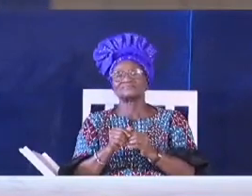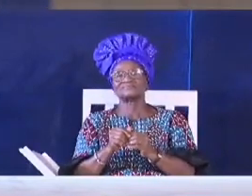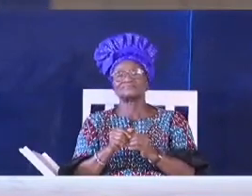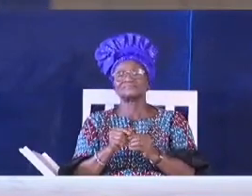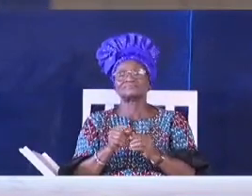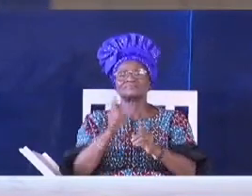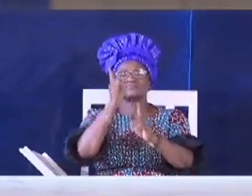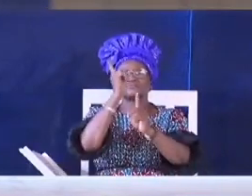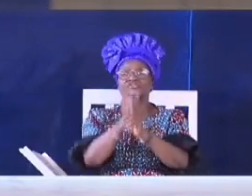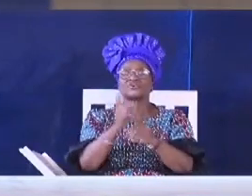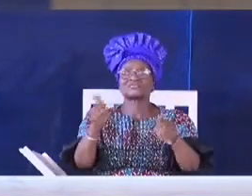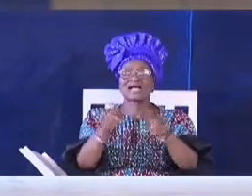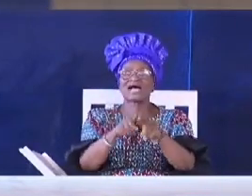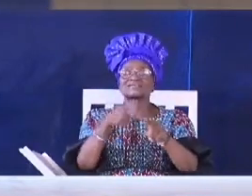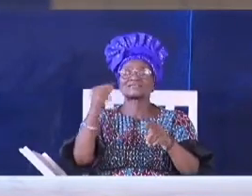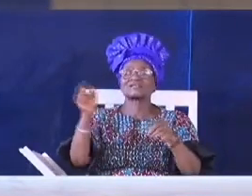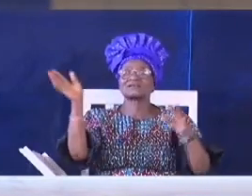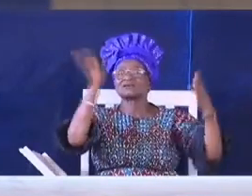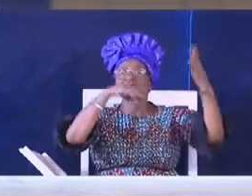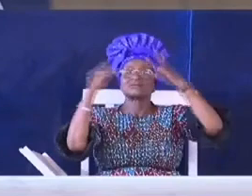Just as the wind blows,